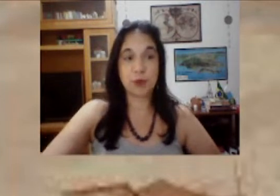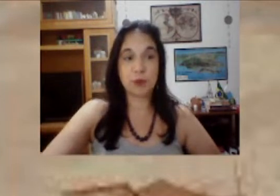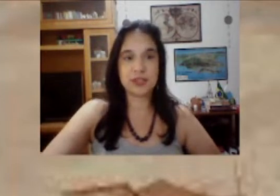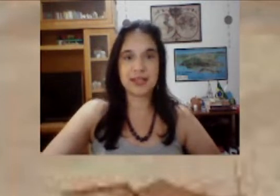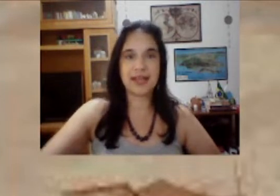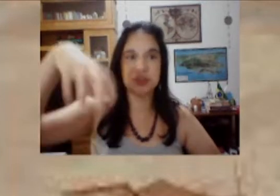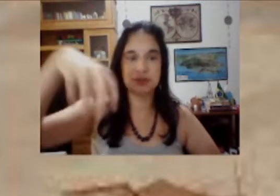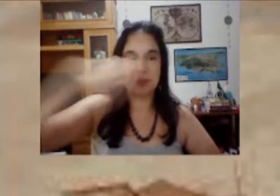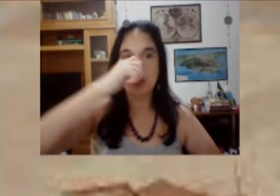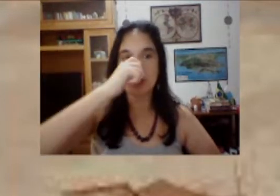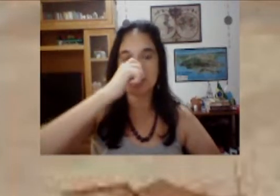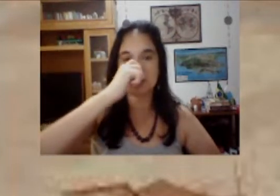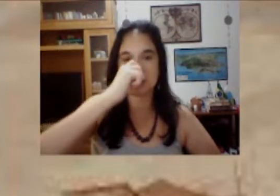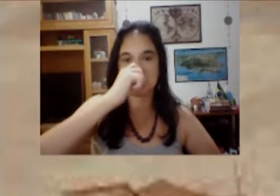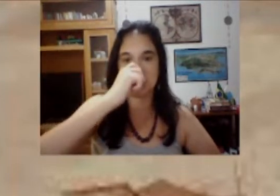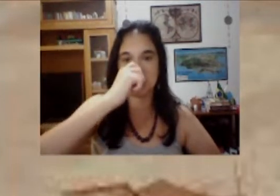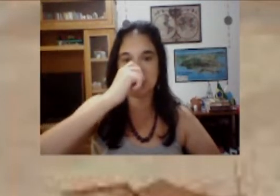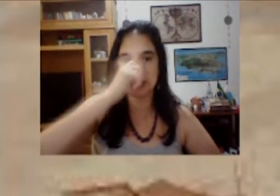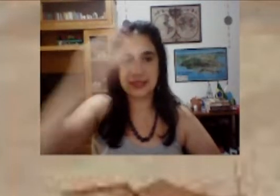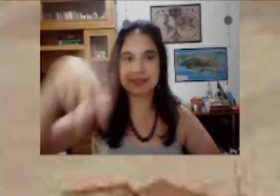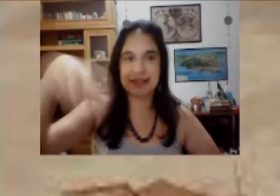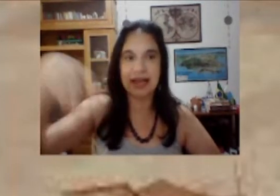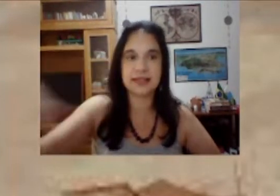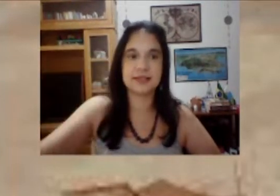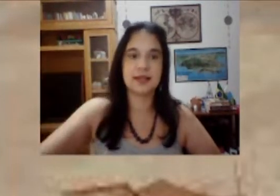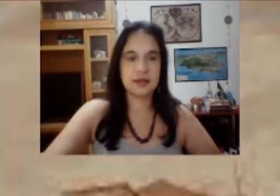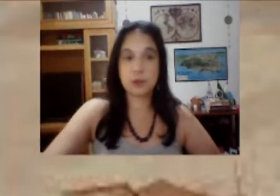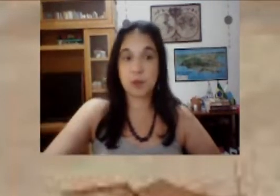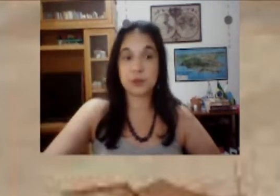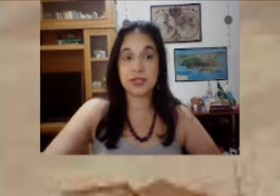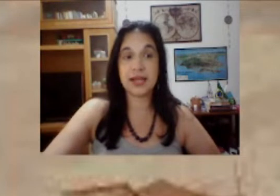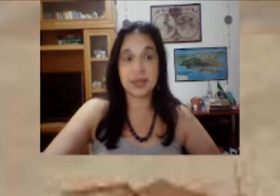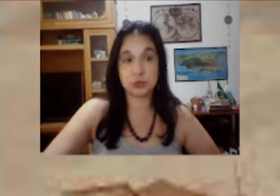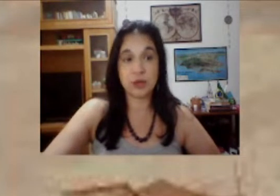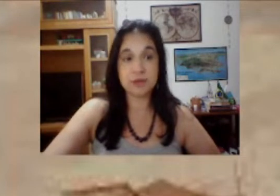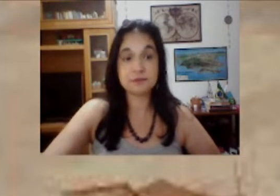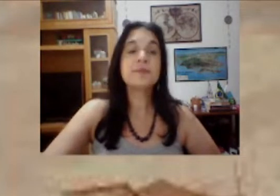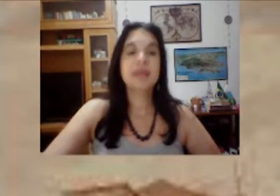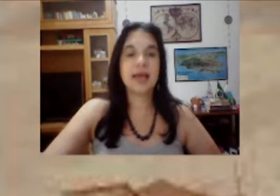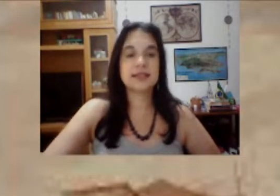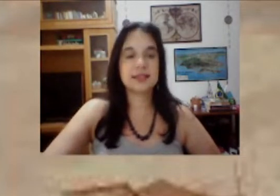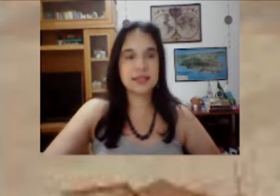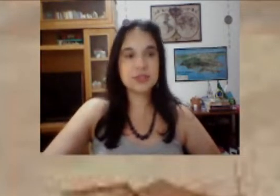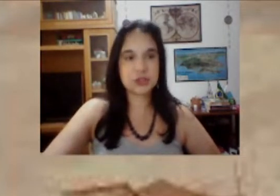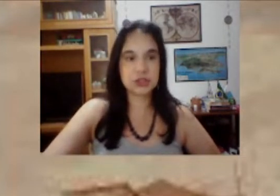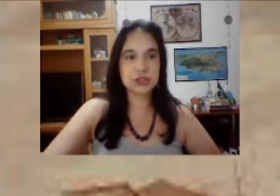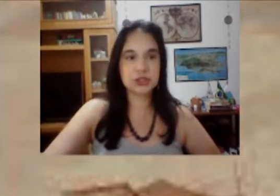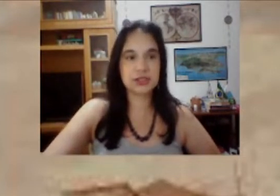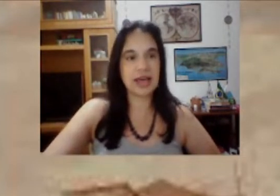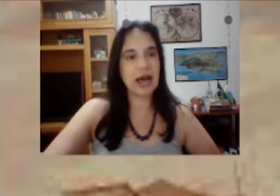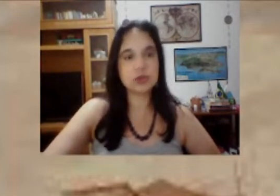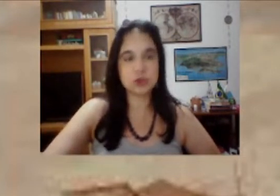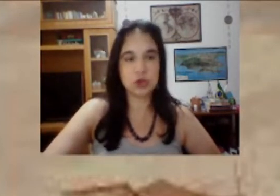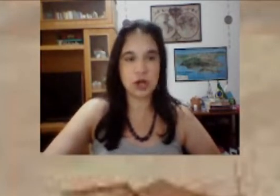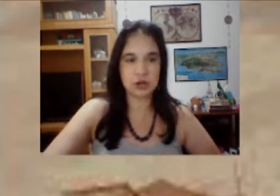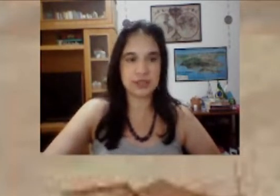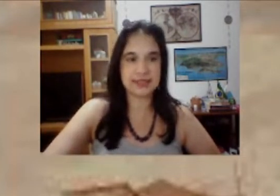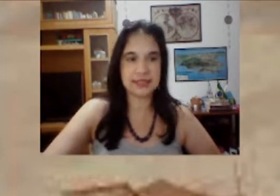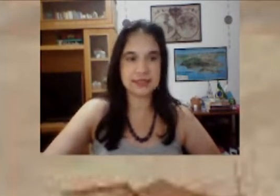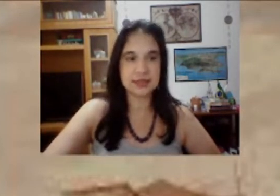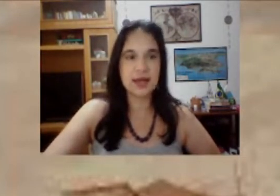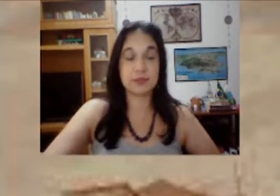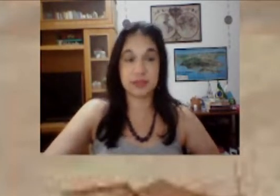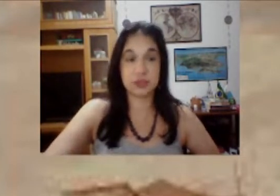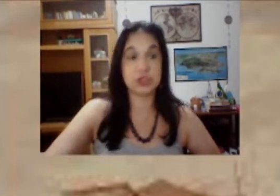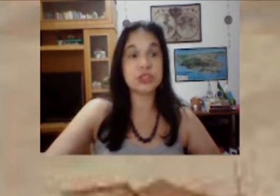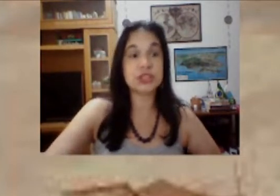have a property and have a private church inside the property as well. And this church, the house no longer